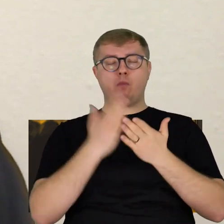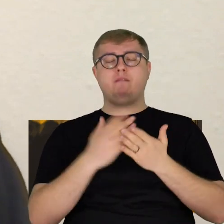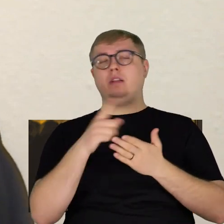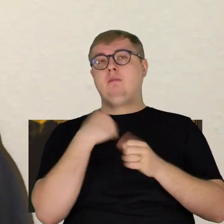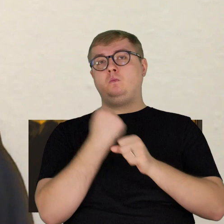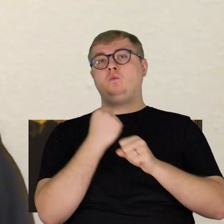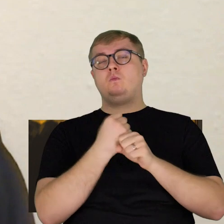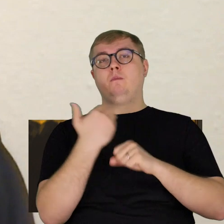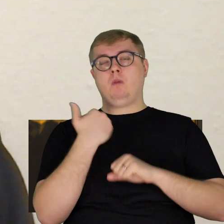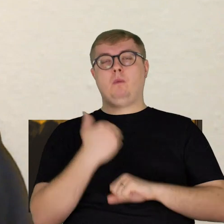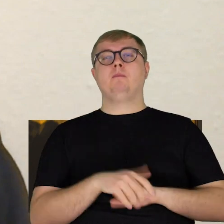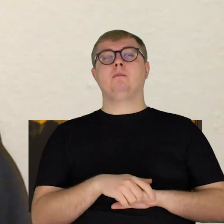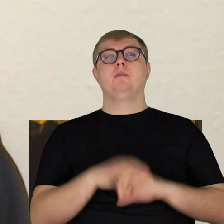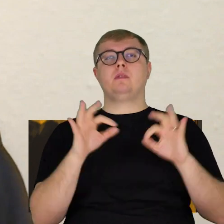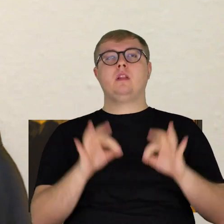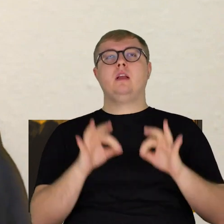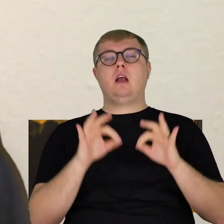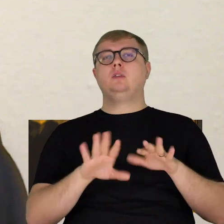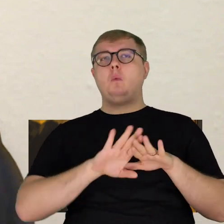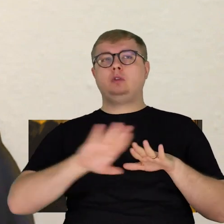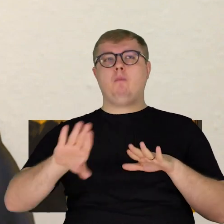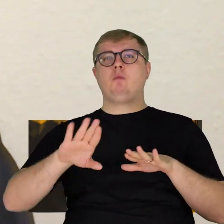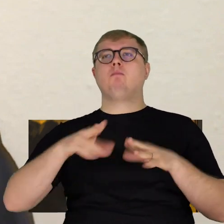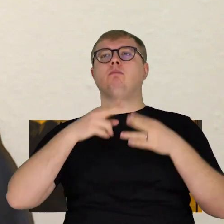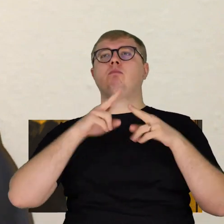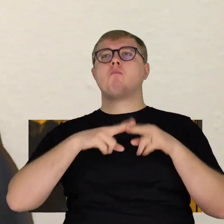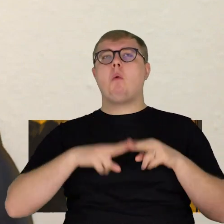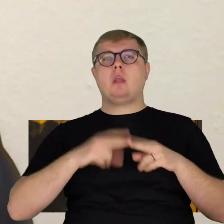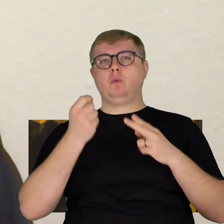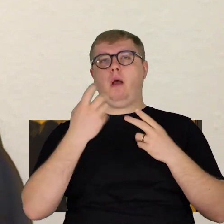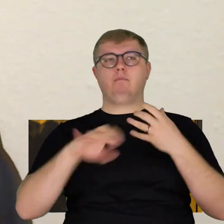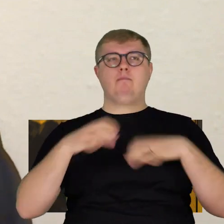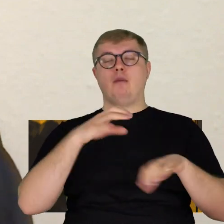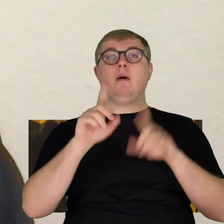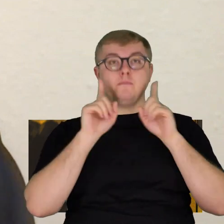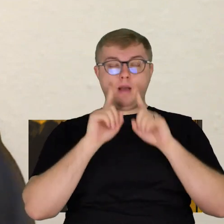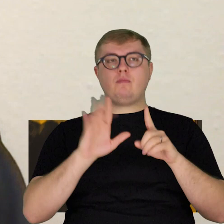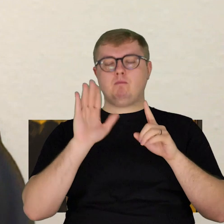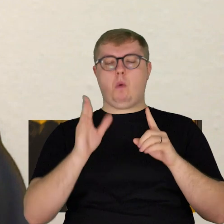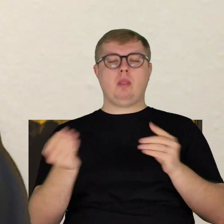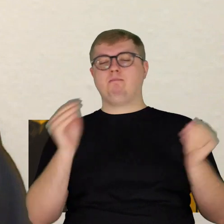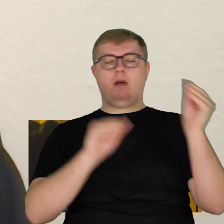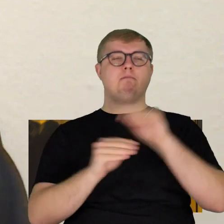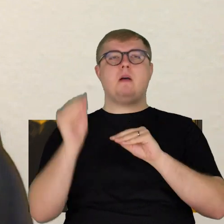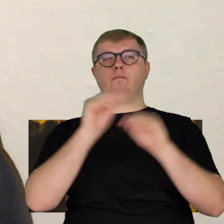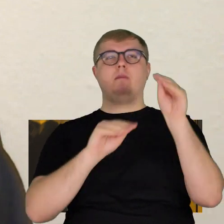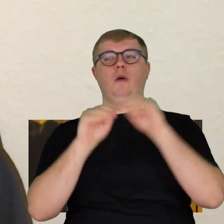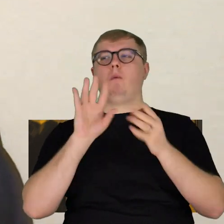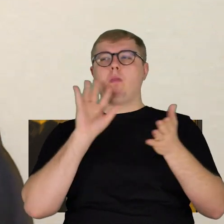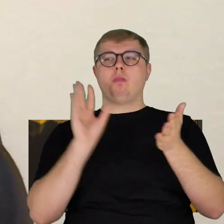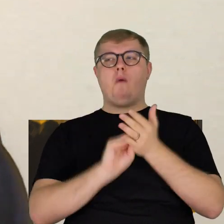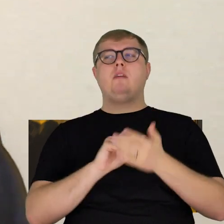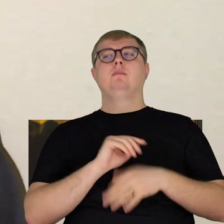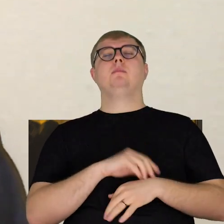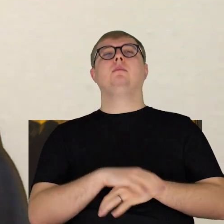apart. We dismantled them and we actually assembled them together, and to